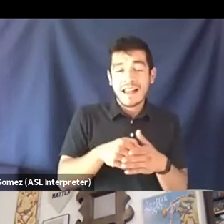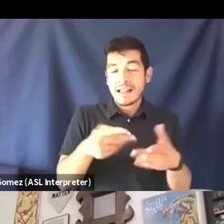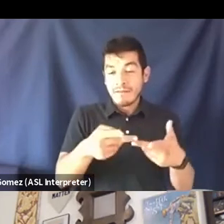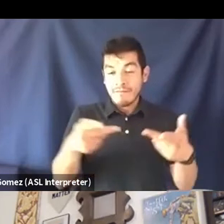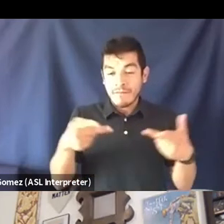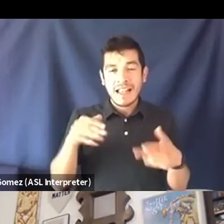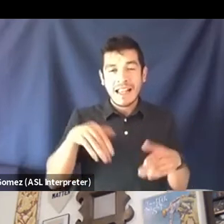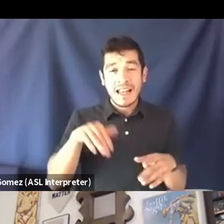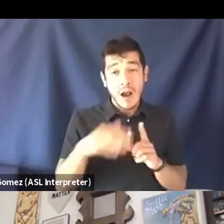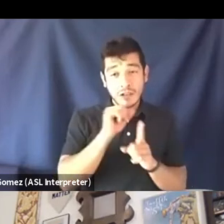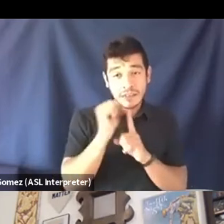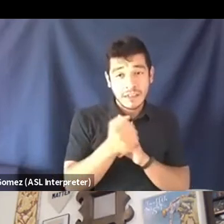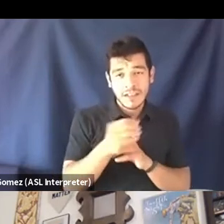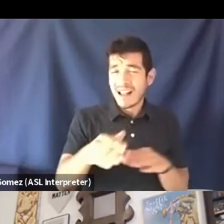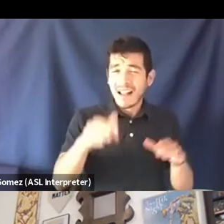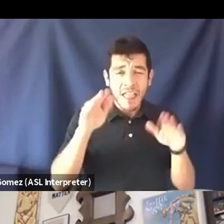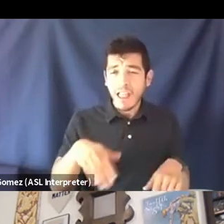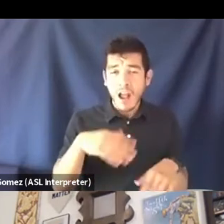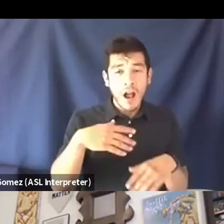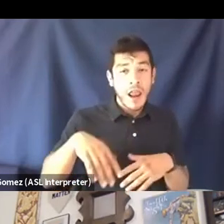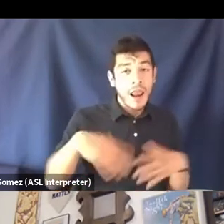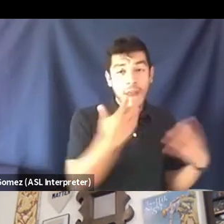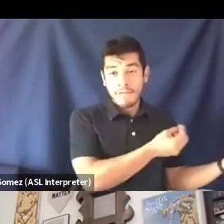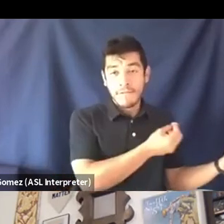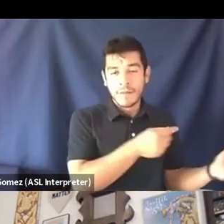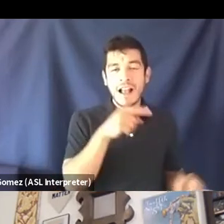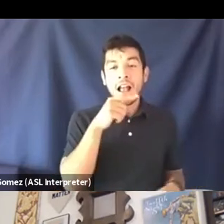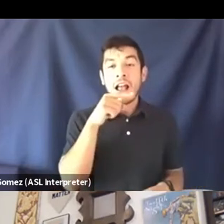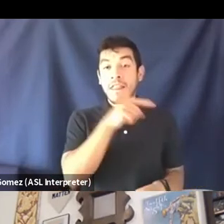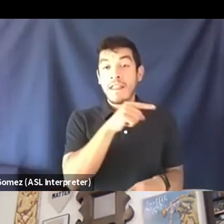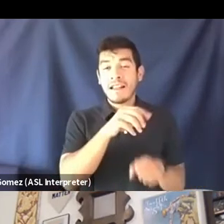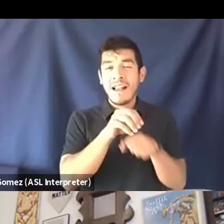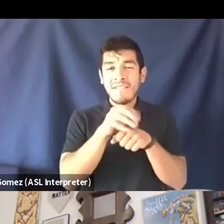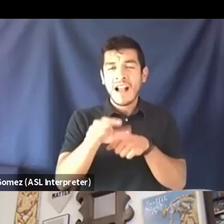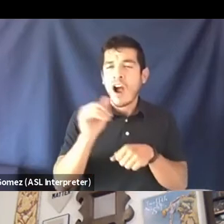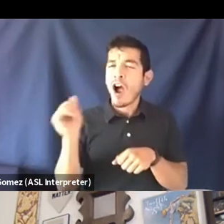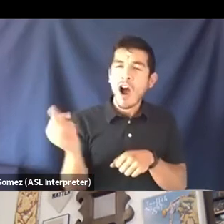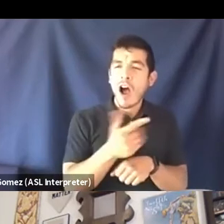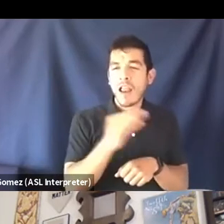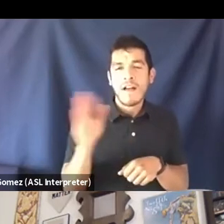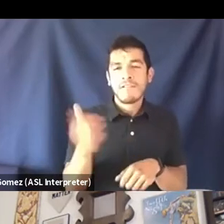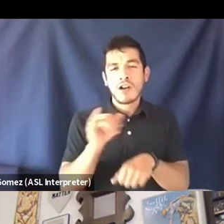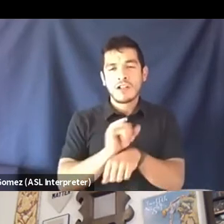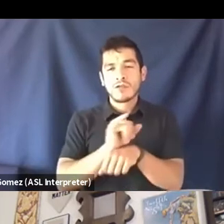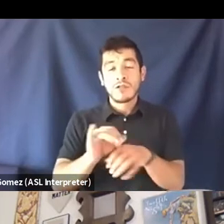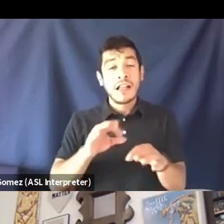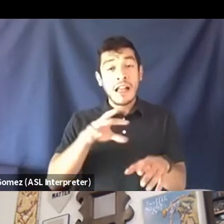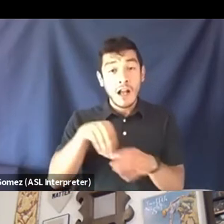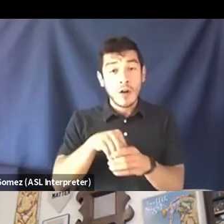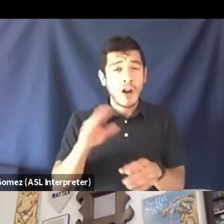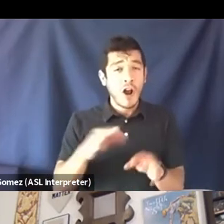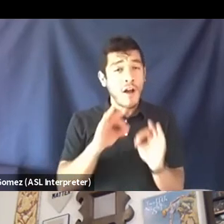And they affect all of our institutions, including our family structures and who has the right to have or not have